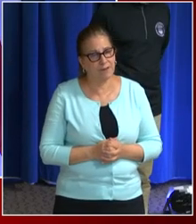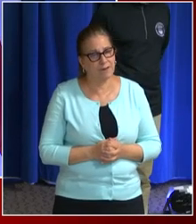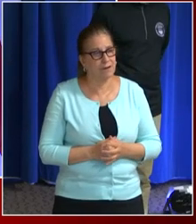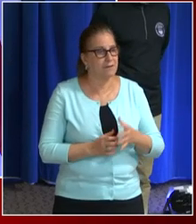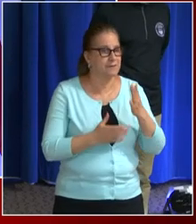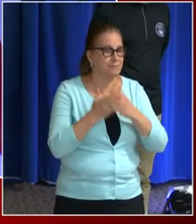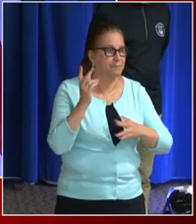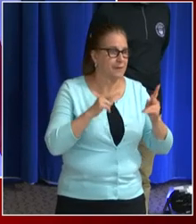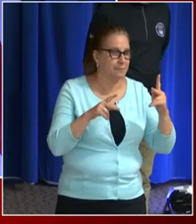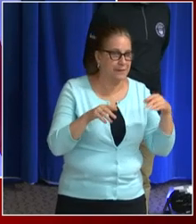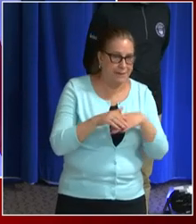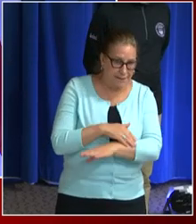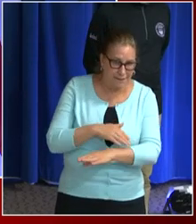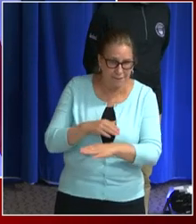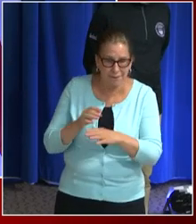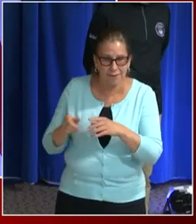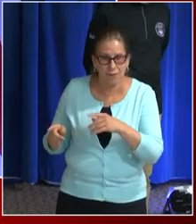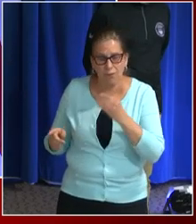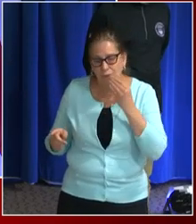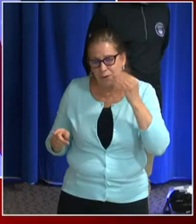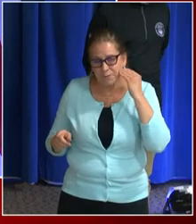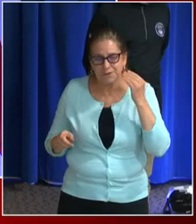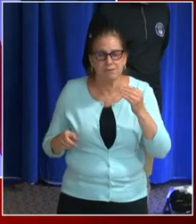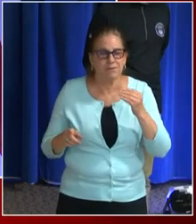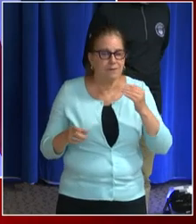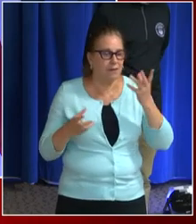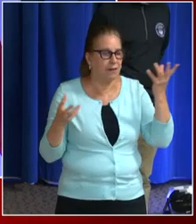lot of misinformation that was put out that raised a